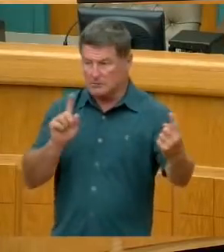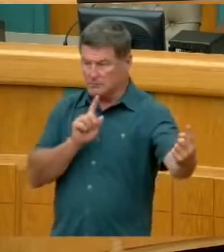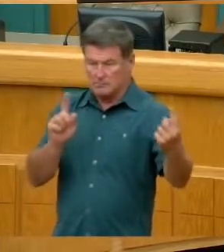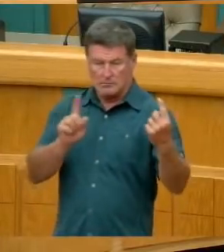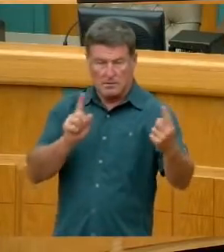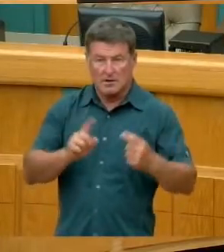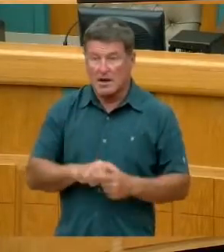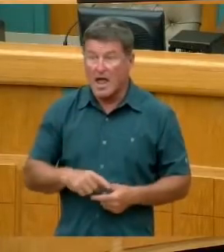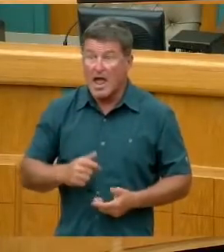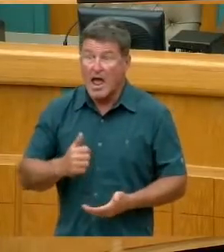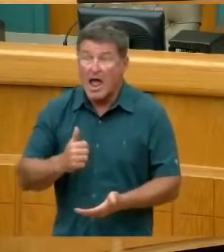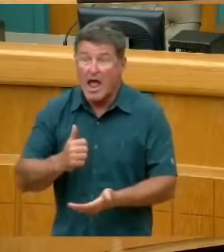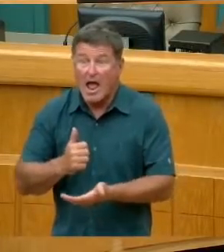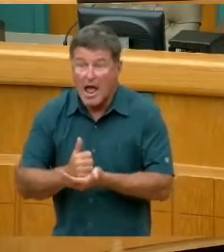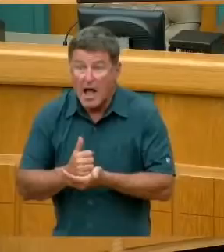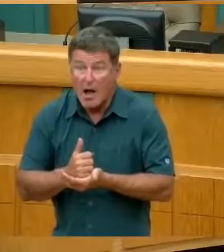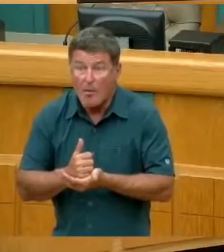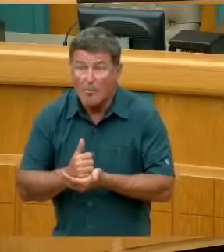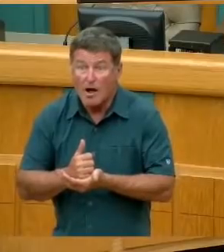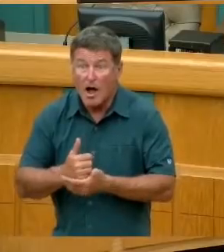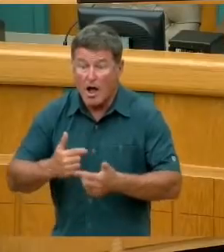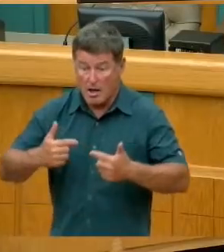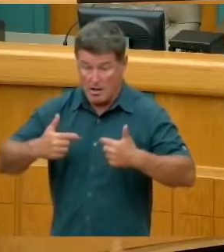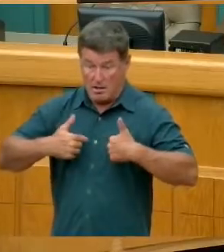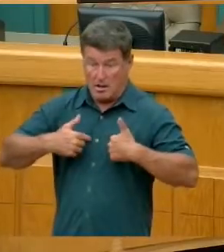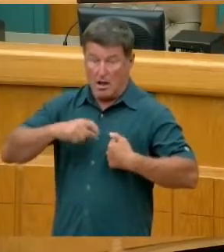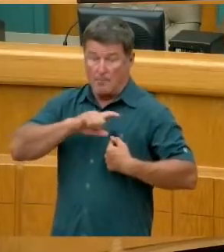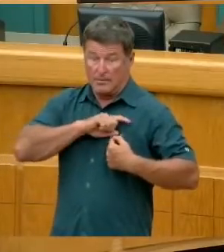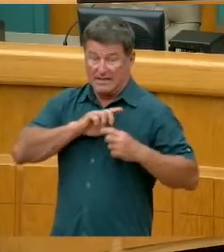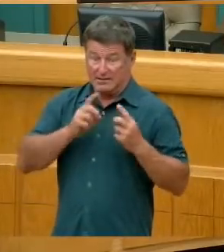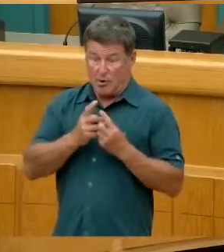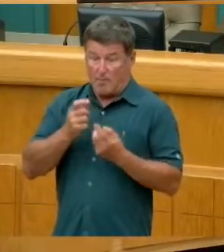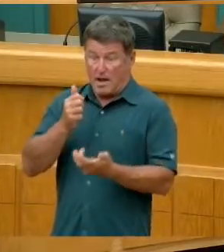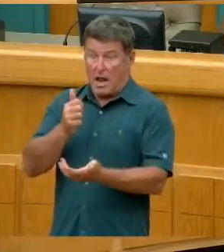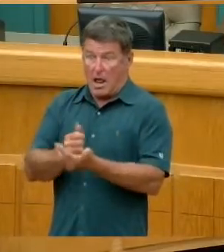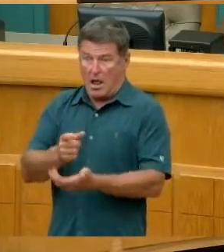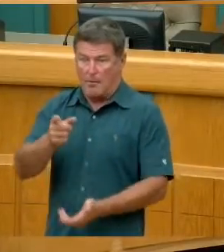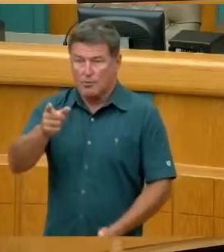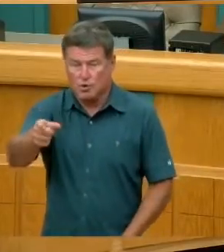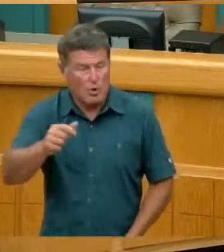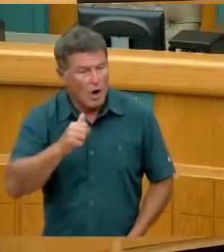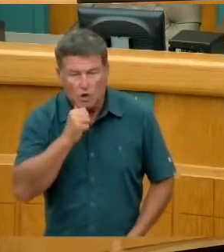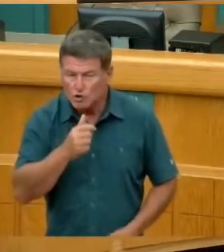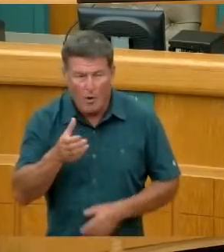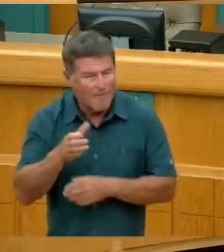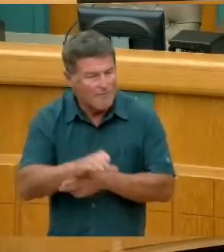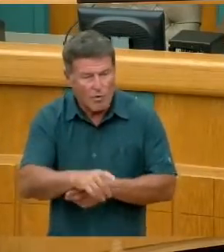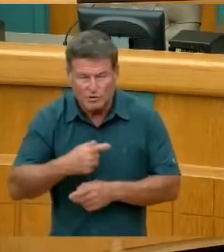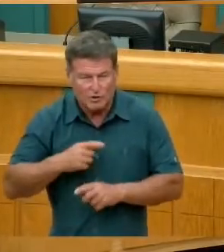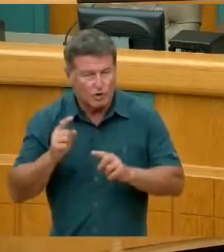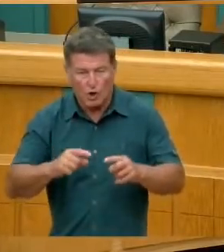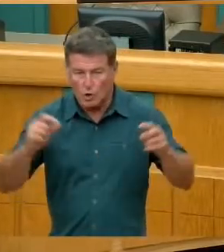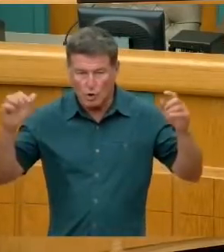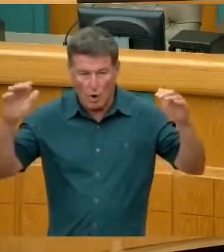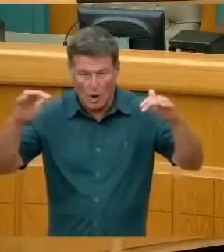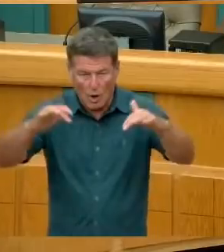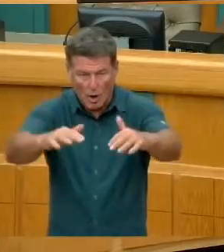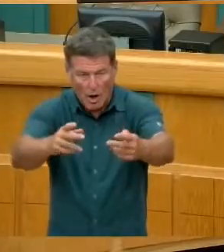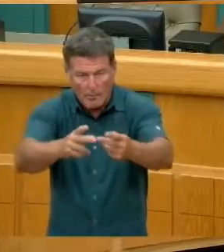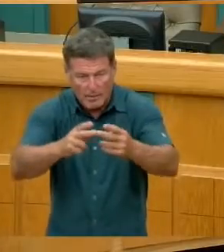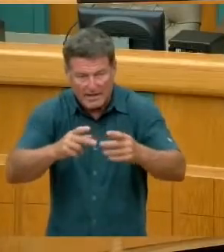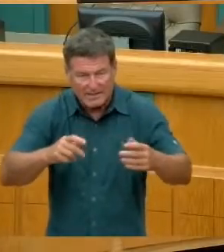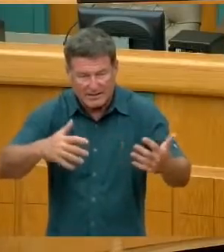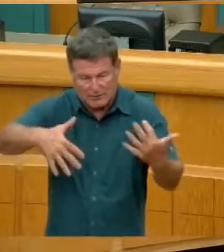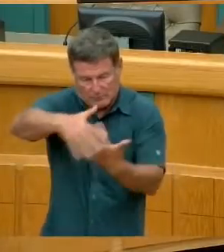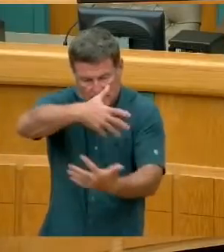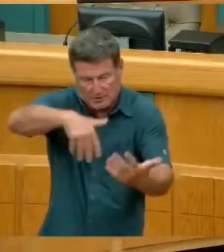us all. Help your police department. Help you. All right? Don't put us in a position where we have to be in the middle of crowds. So thank you. Again, City Manager, thank you